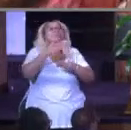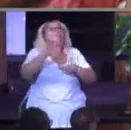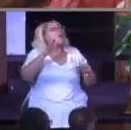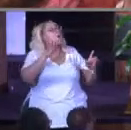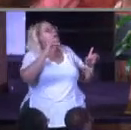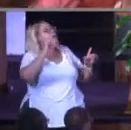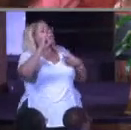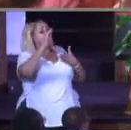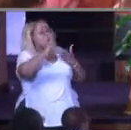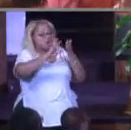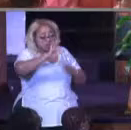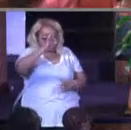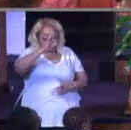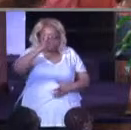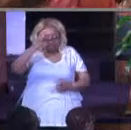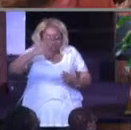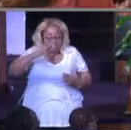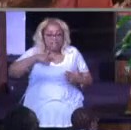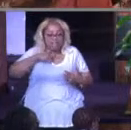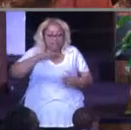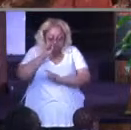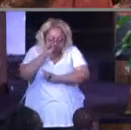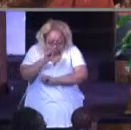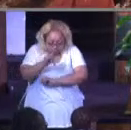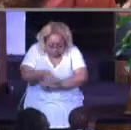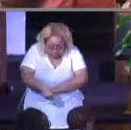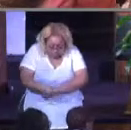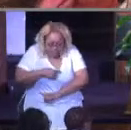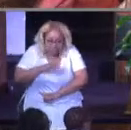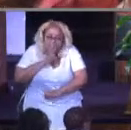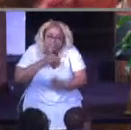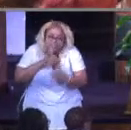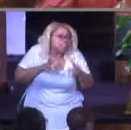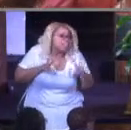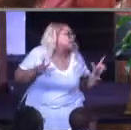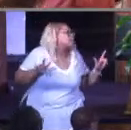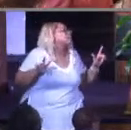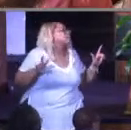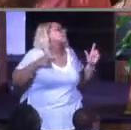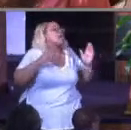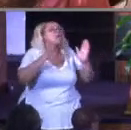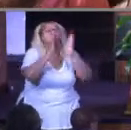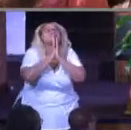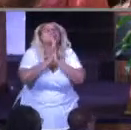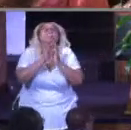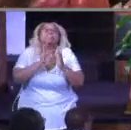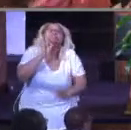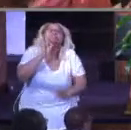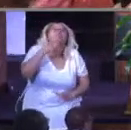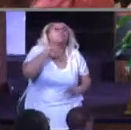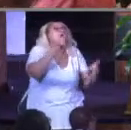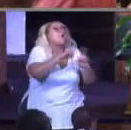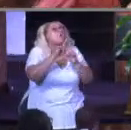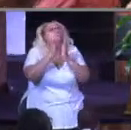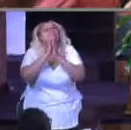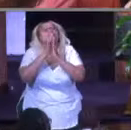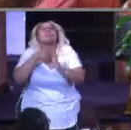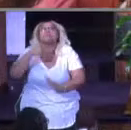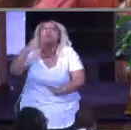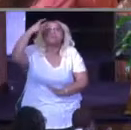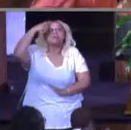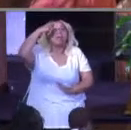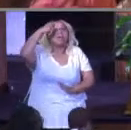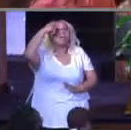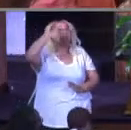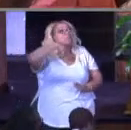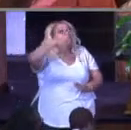choir stand, and that thing hit me, and I folded over. I started speaking in tongues. But see, I was praying in the spirit, but I was also praying with my